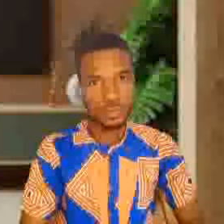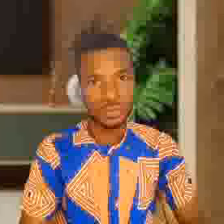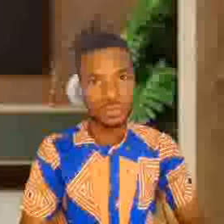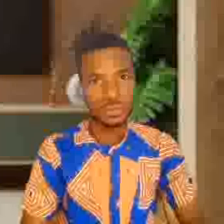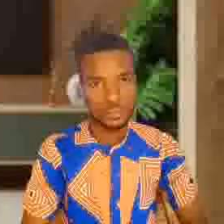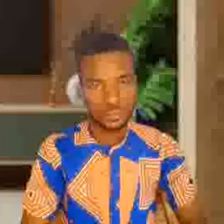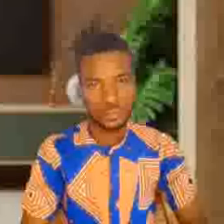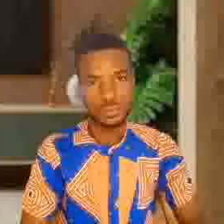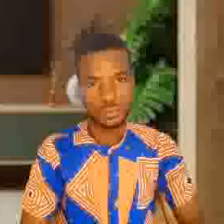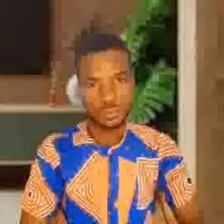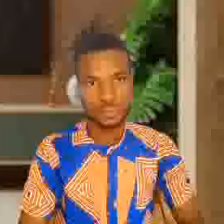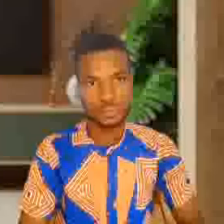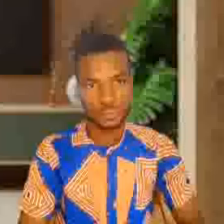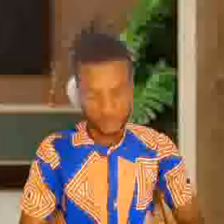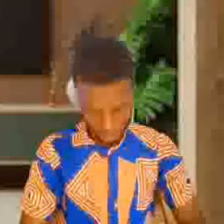Are you there?